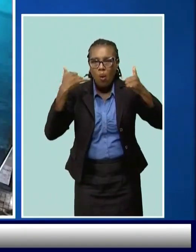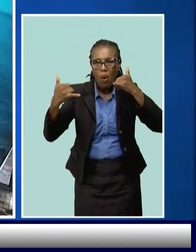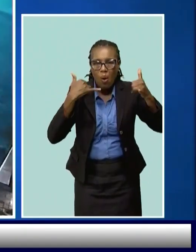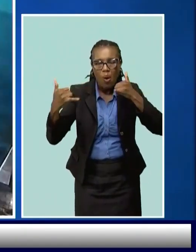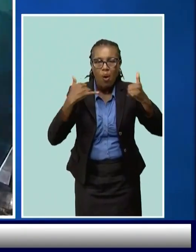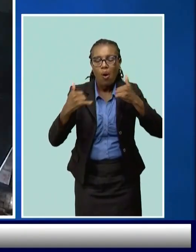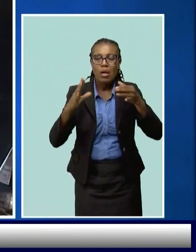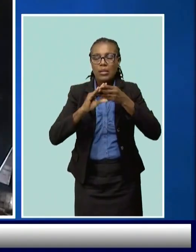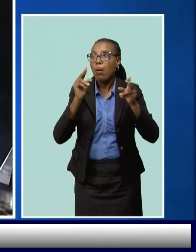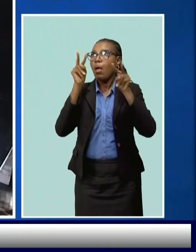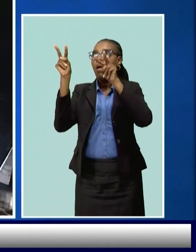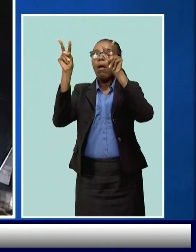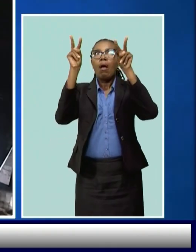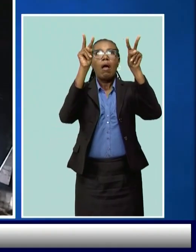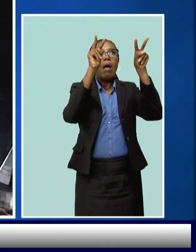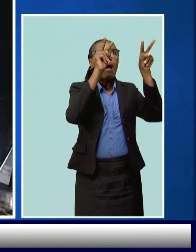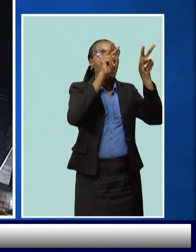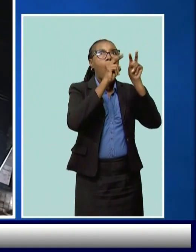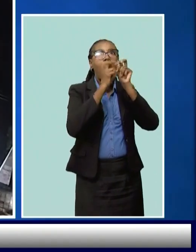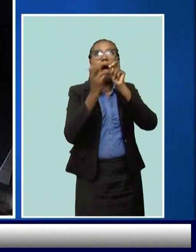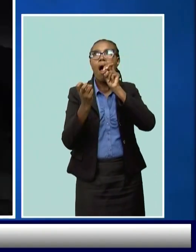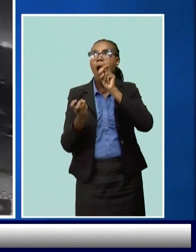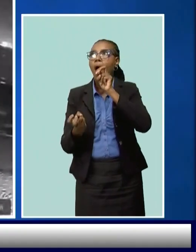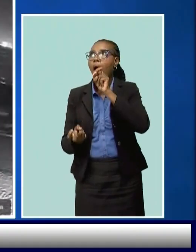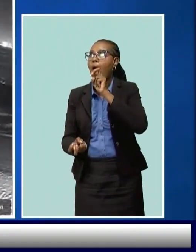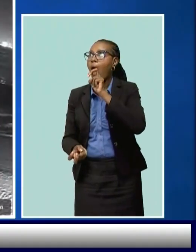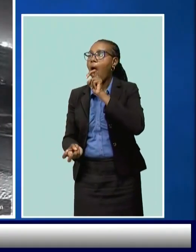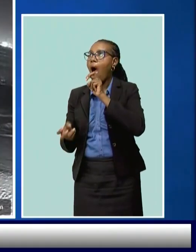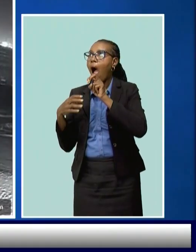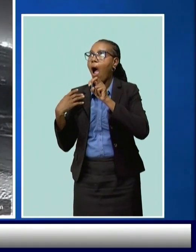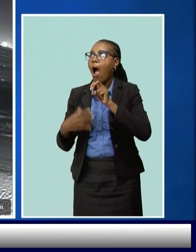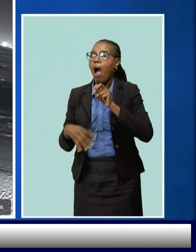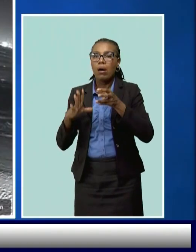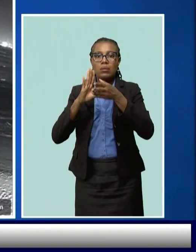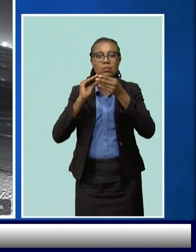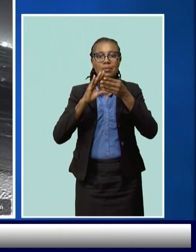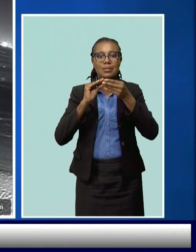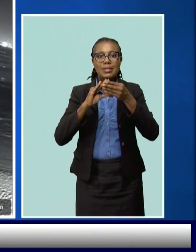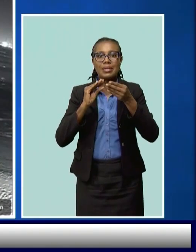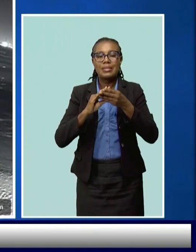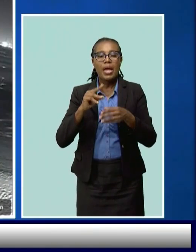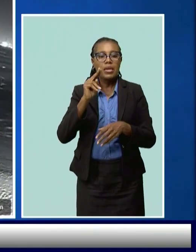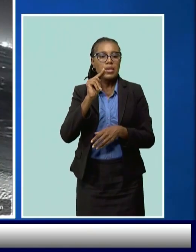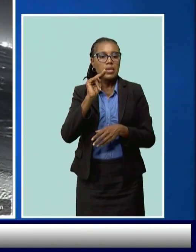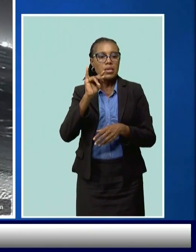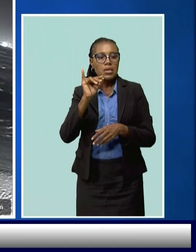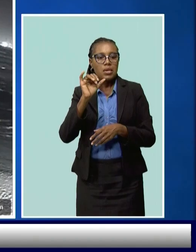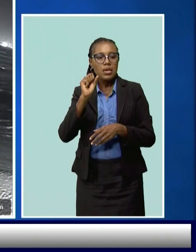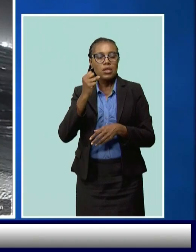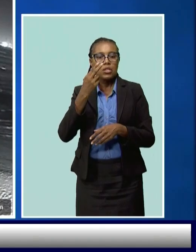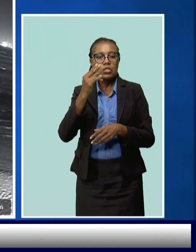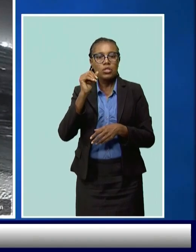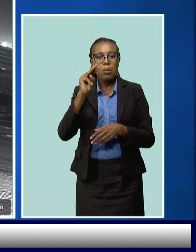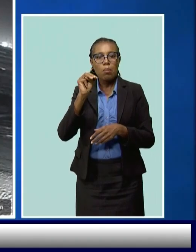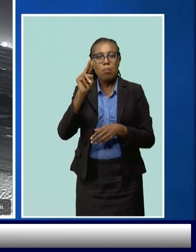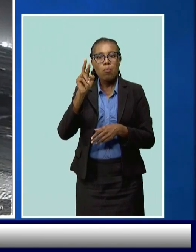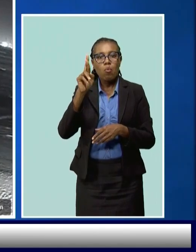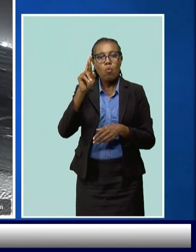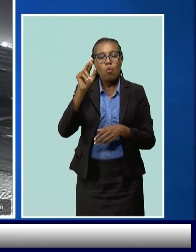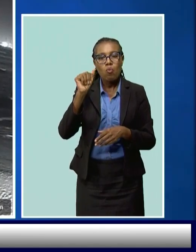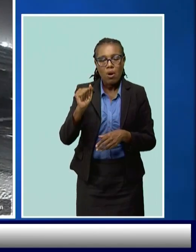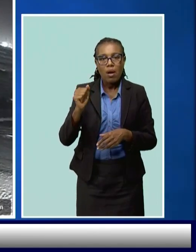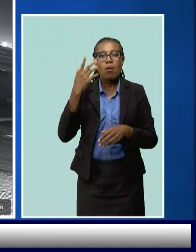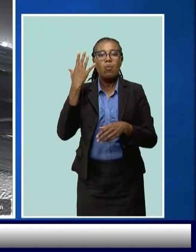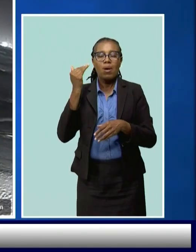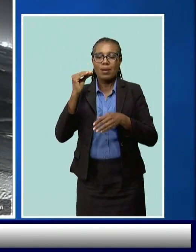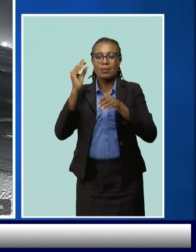following the sighting of the phenomenon last night, with some believing it to be Nishimura, which is a comet expected to be traveling through